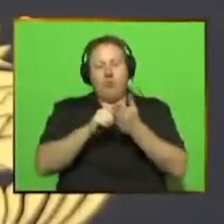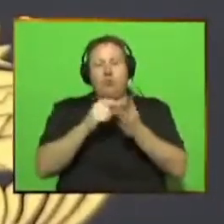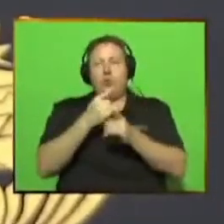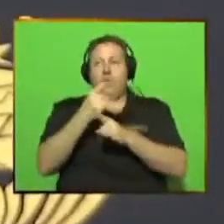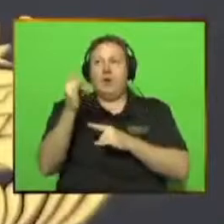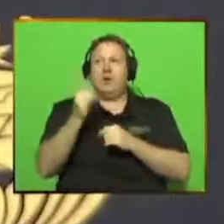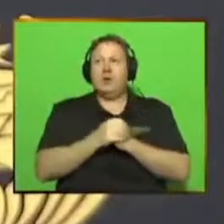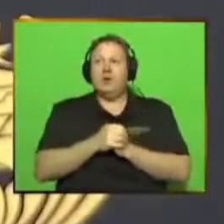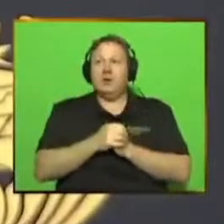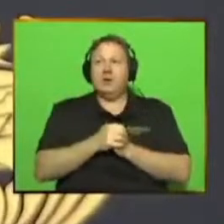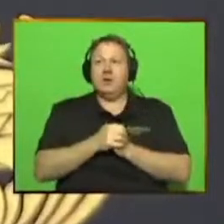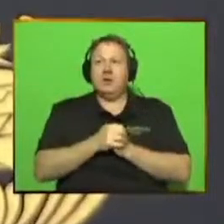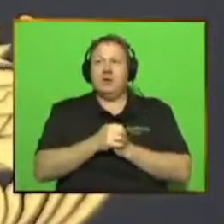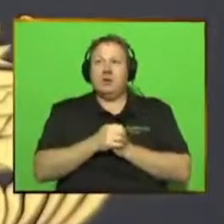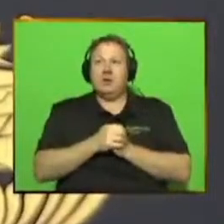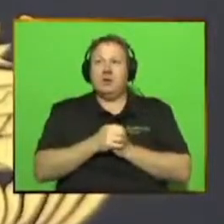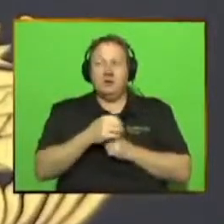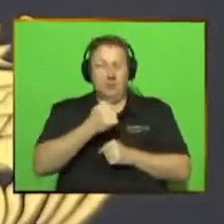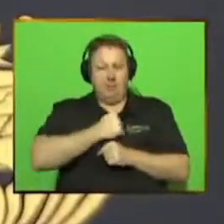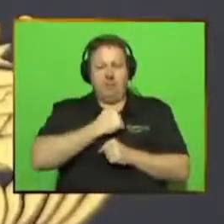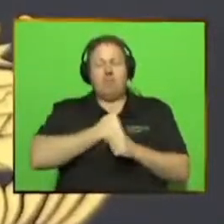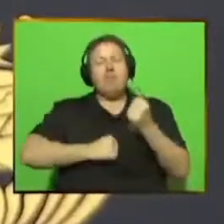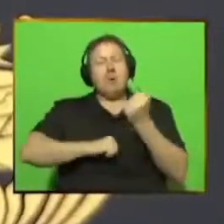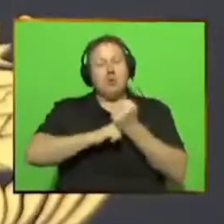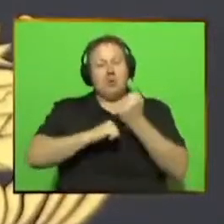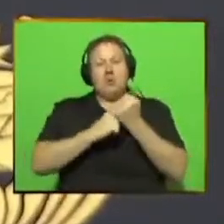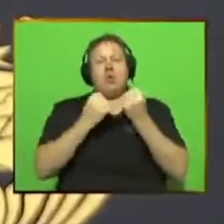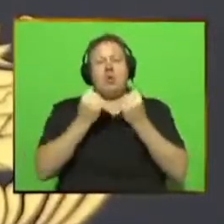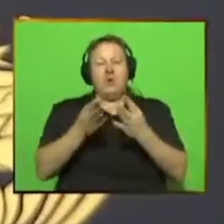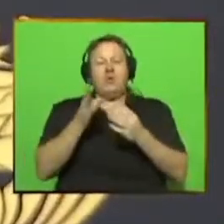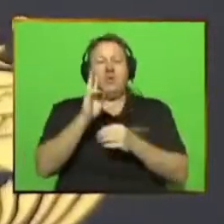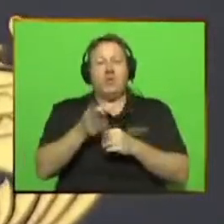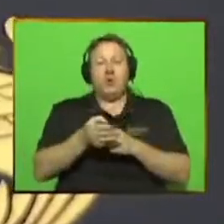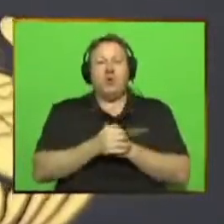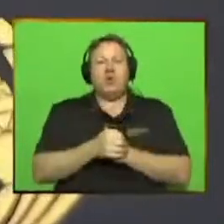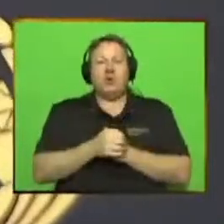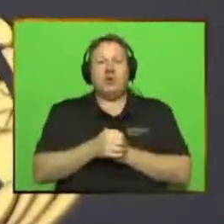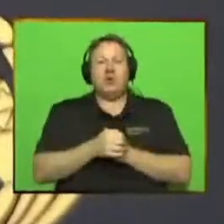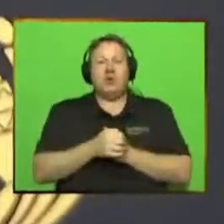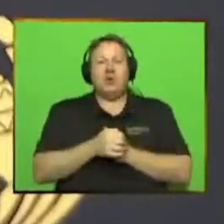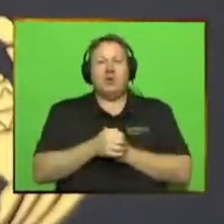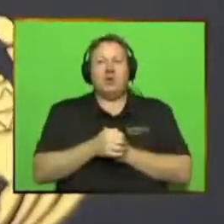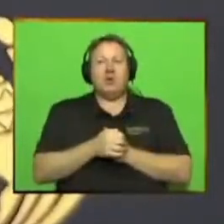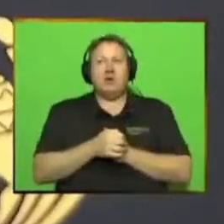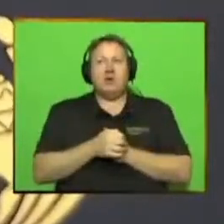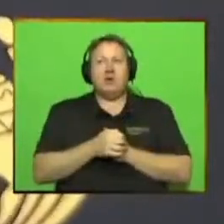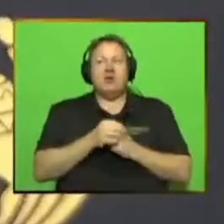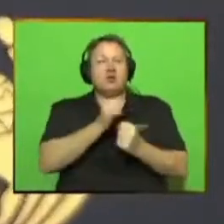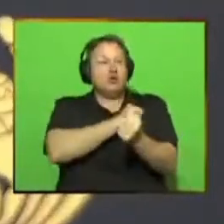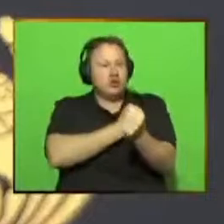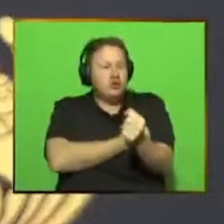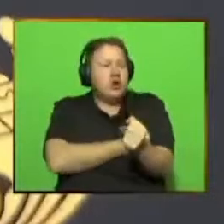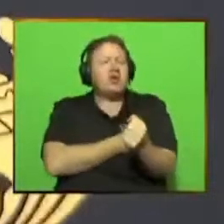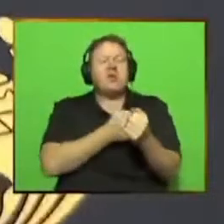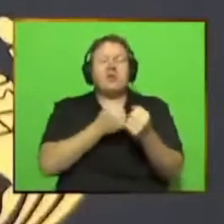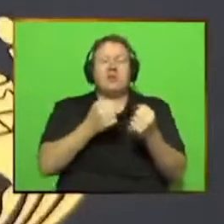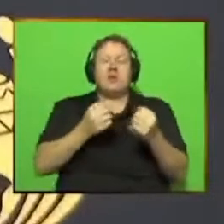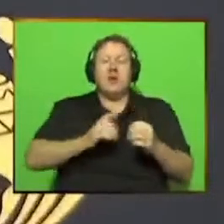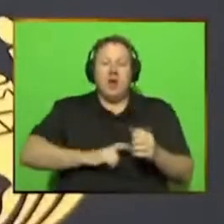I can assure you of my support, and I wish you strength, courage, and